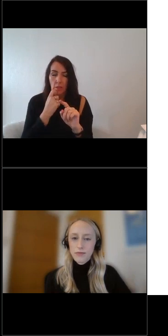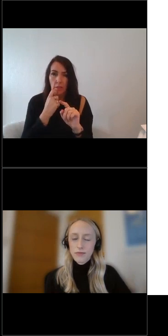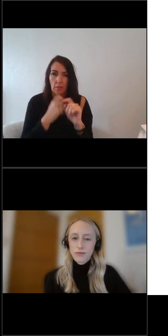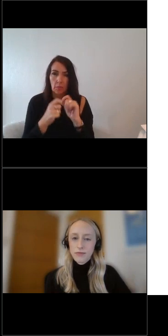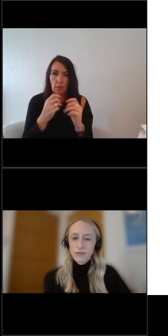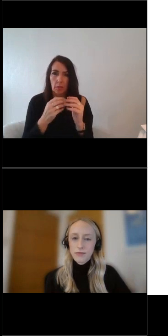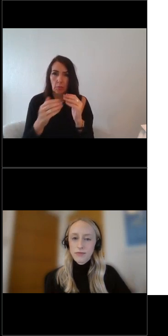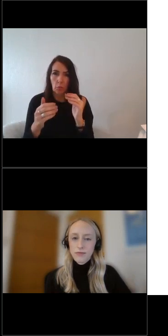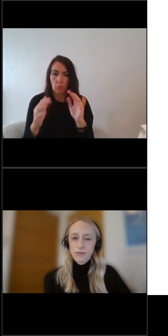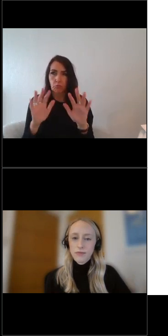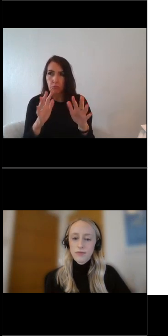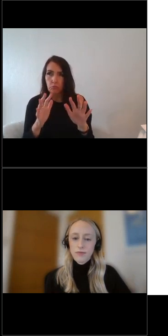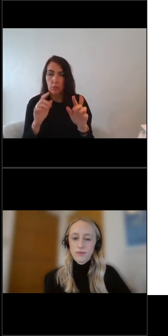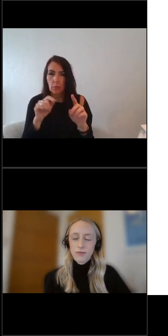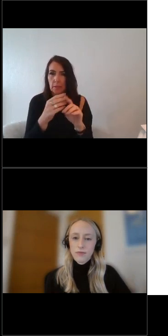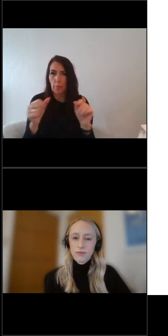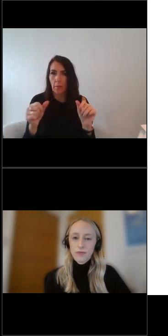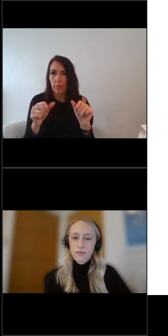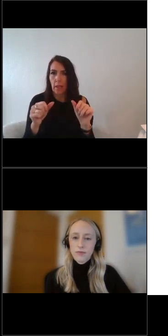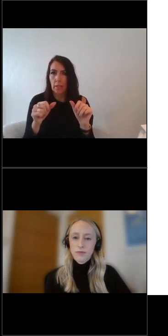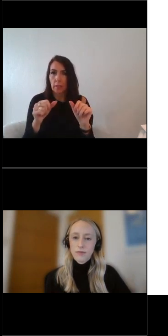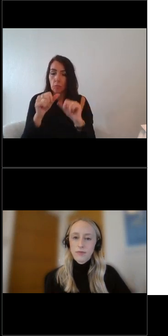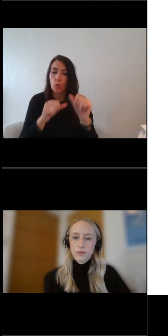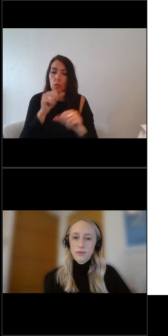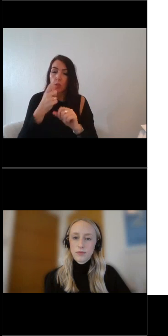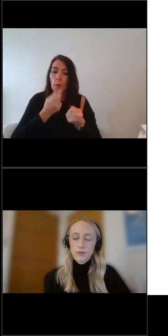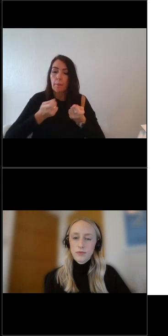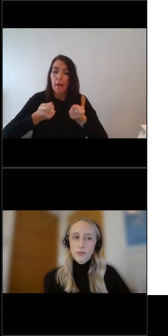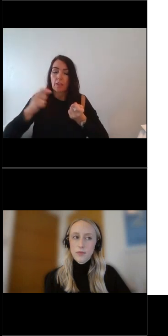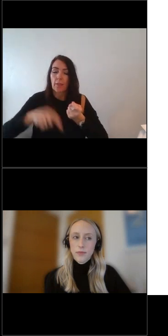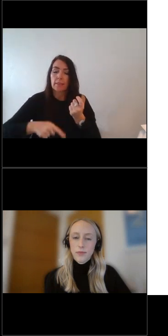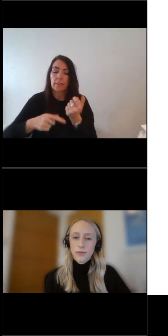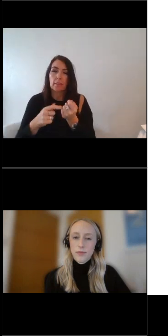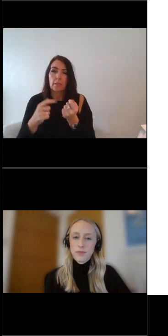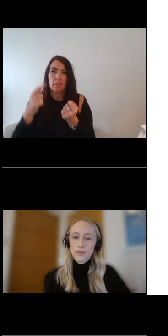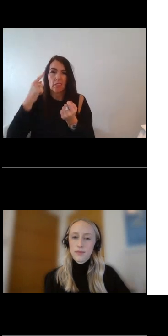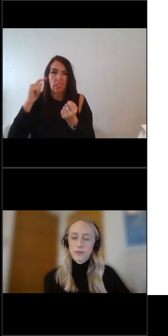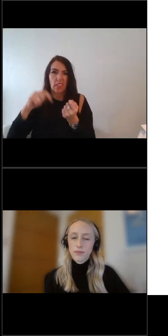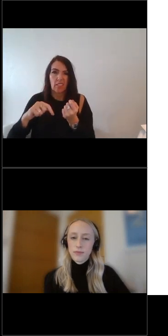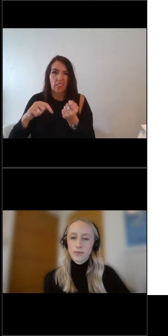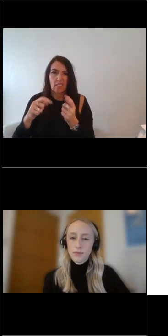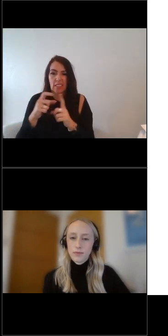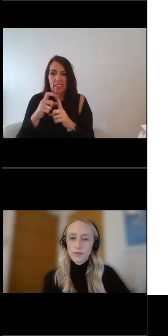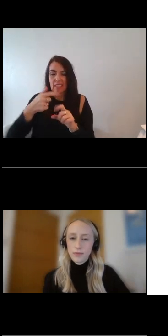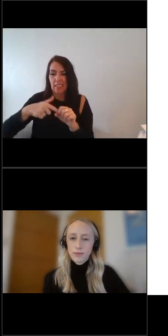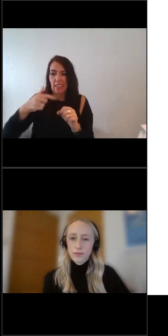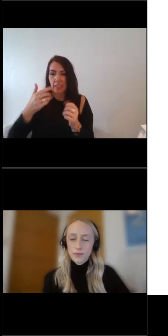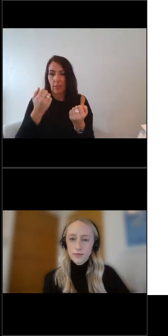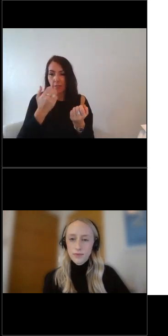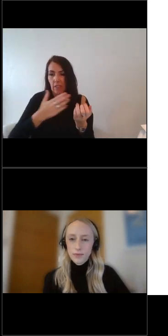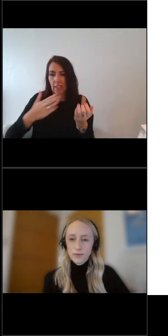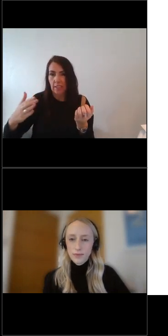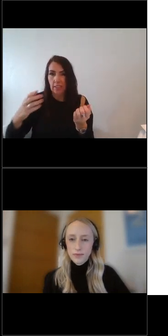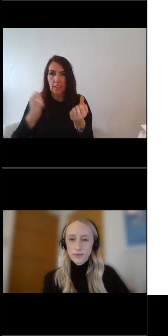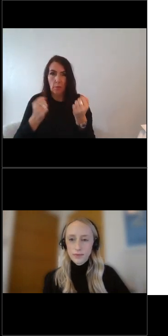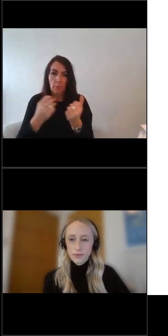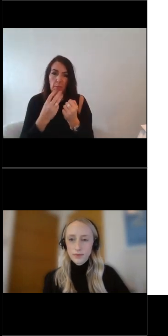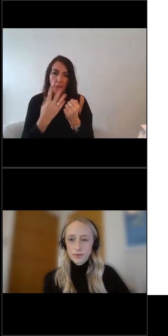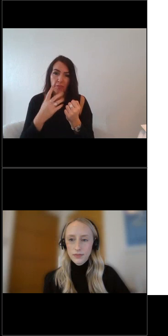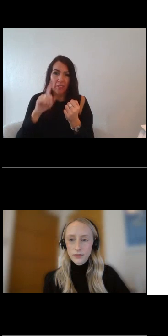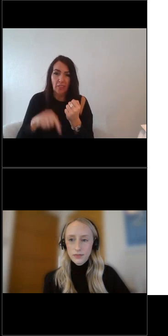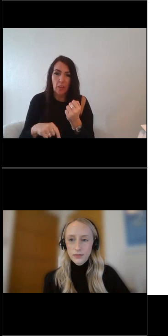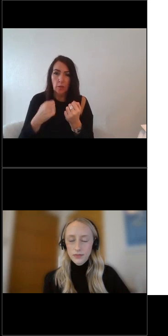tyre wear, but some of that is a process that can be managed. So I think even in a diesel fleet, some of the vehicles might get 35,000 miles